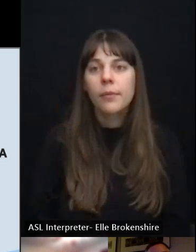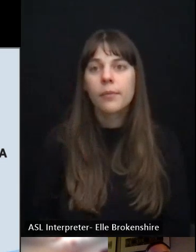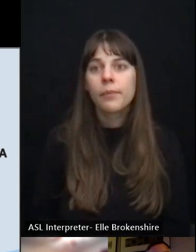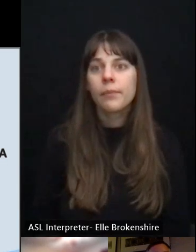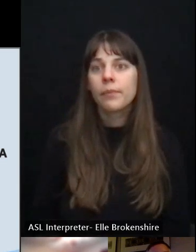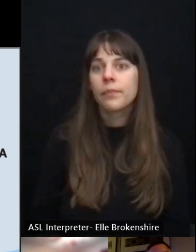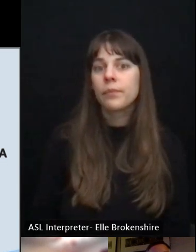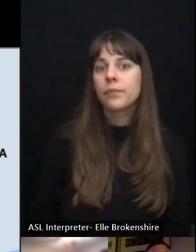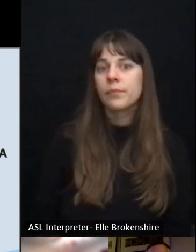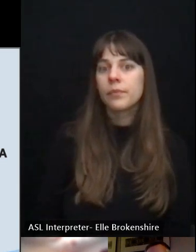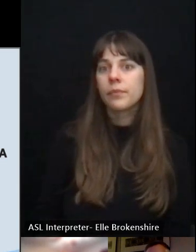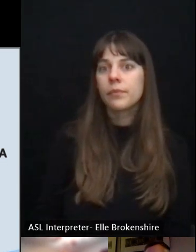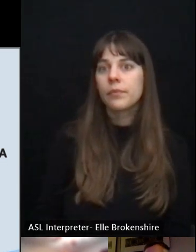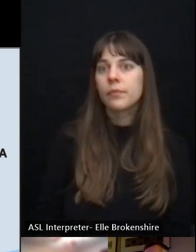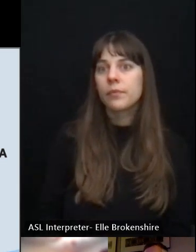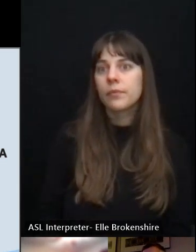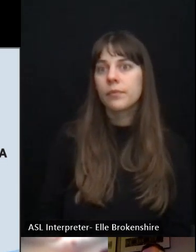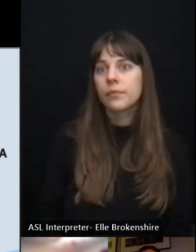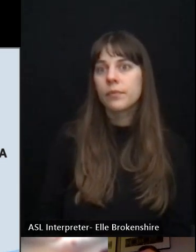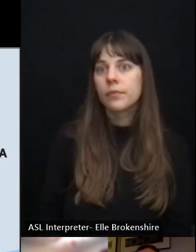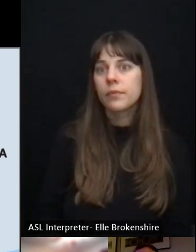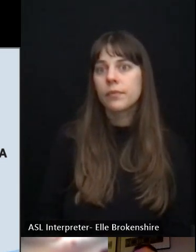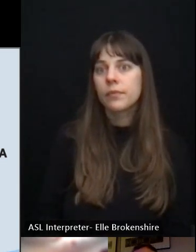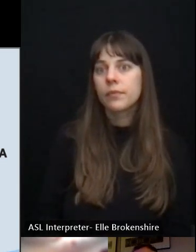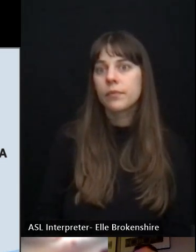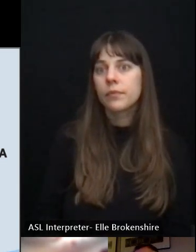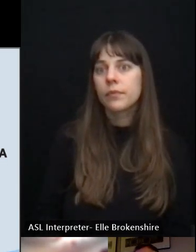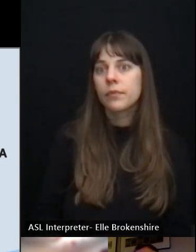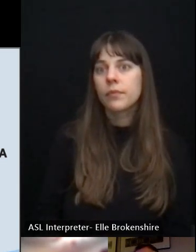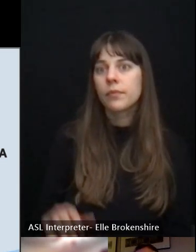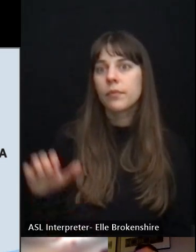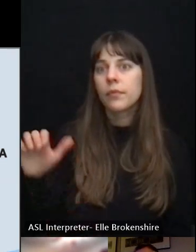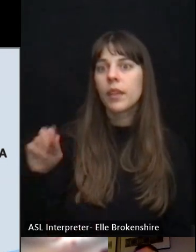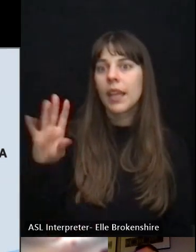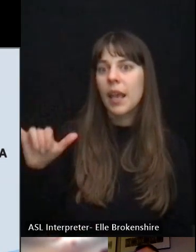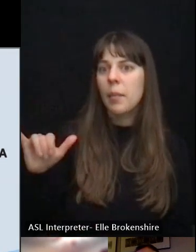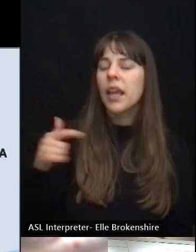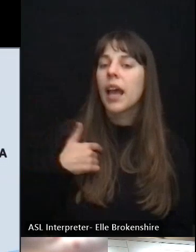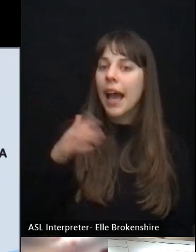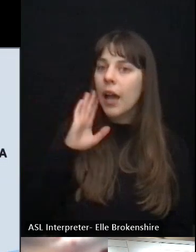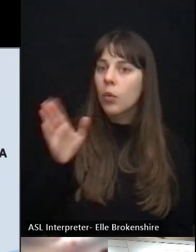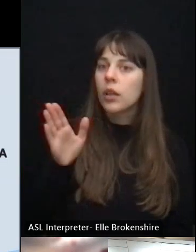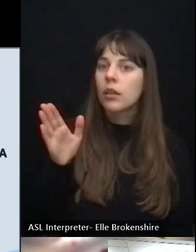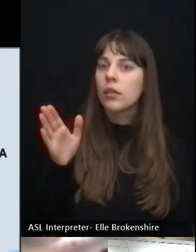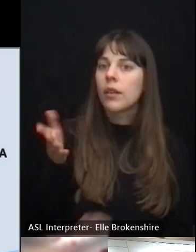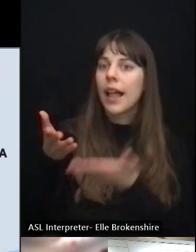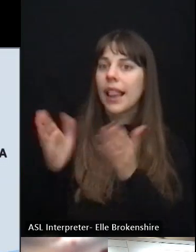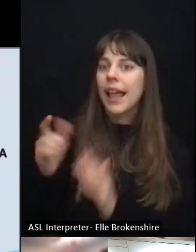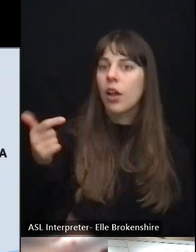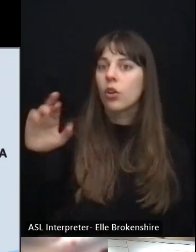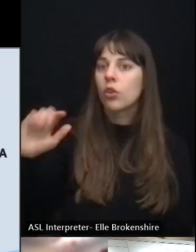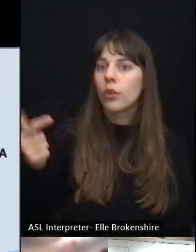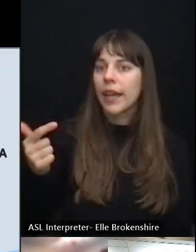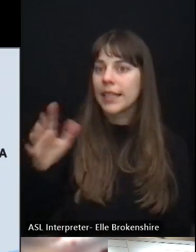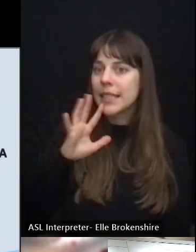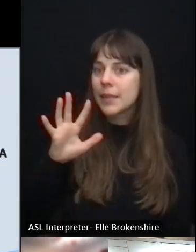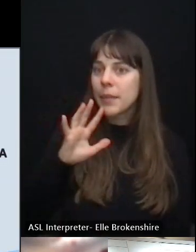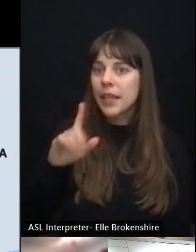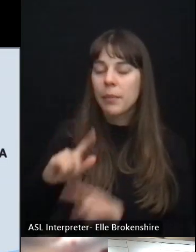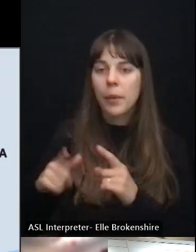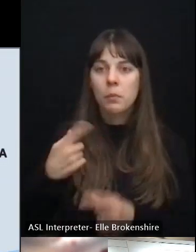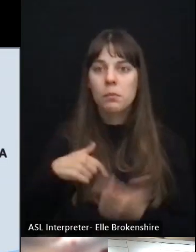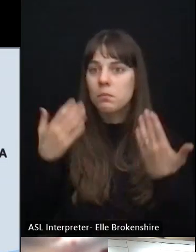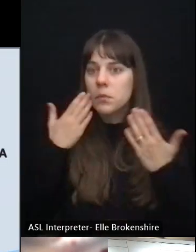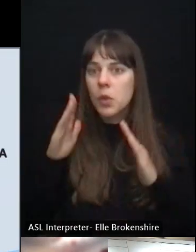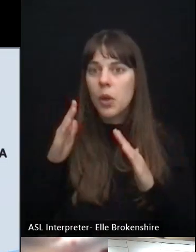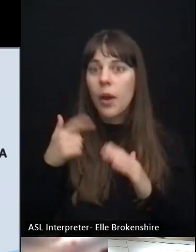Yeah, so I will let Greg chime in a moment that we're not aware of anything, but I believe we already